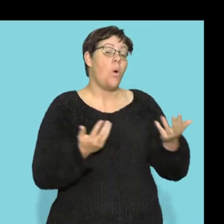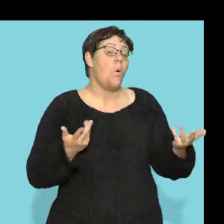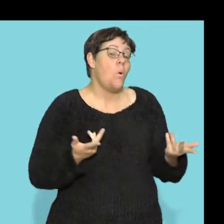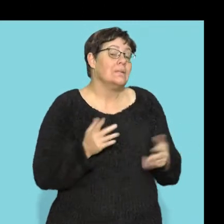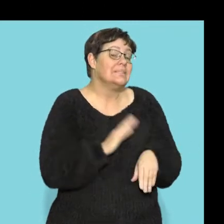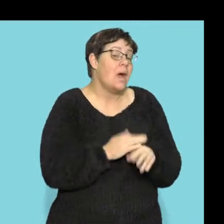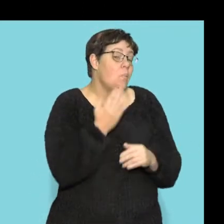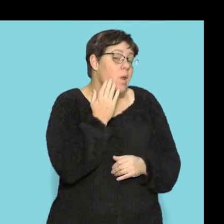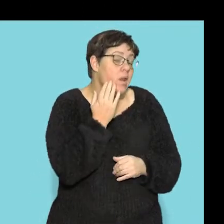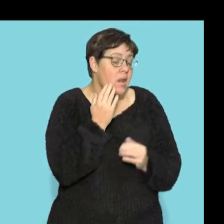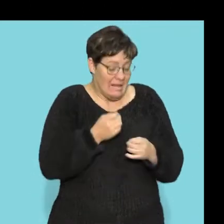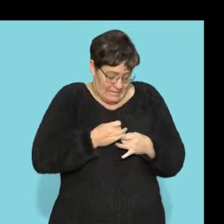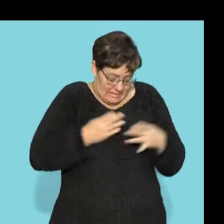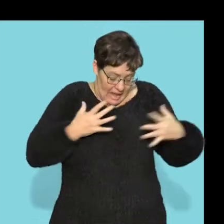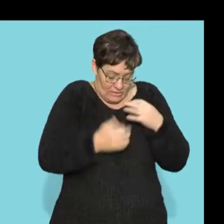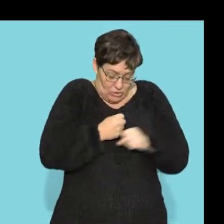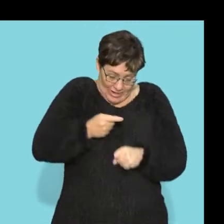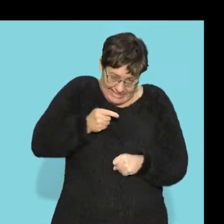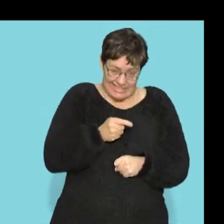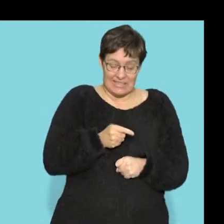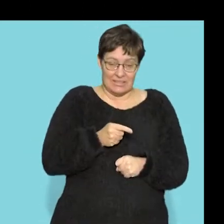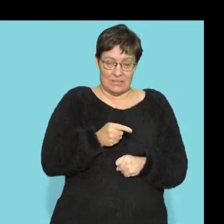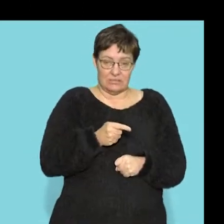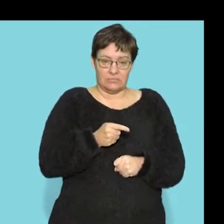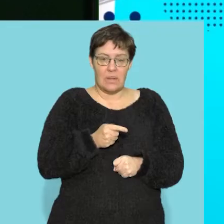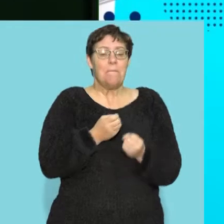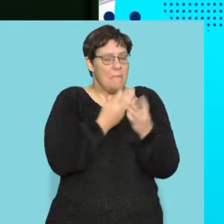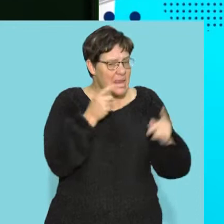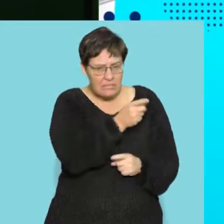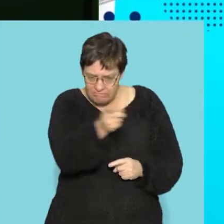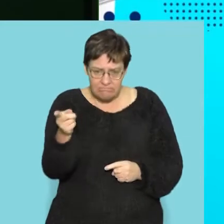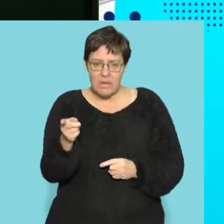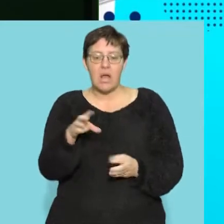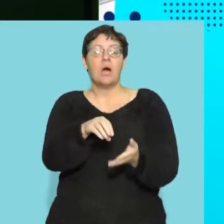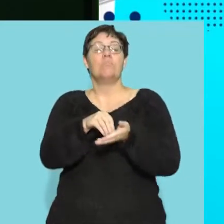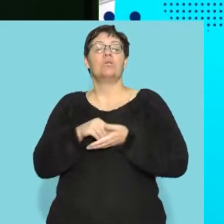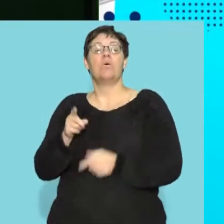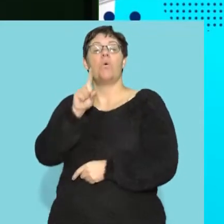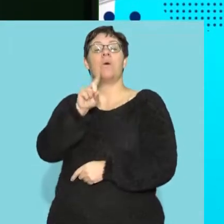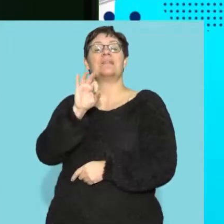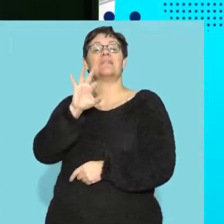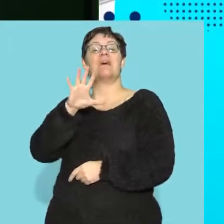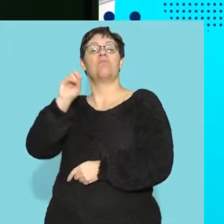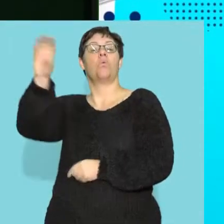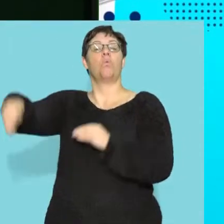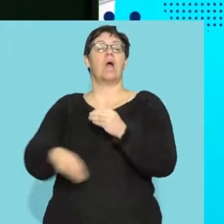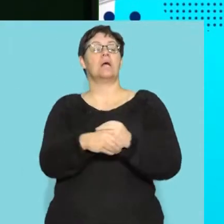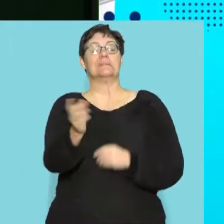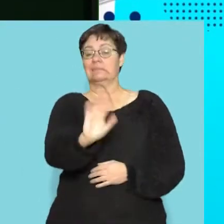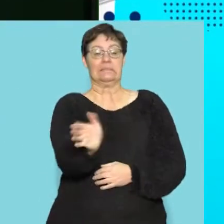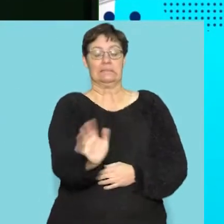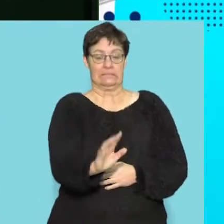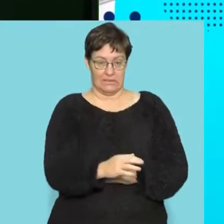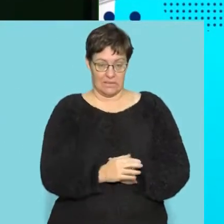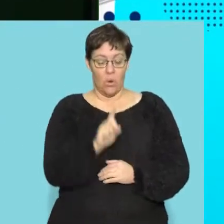of the year. Right. Very often we find candidates bringing in the 1350 as well. Now remember,